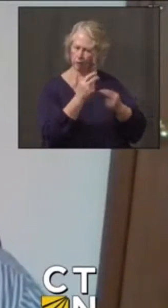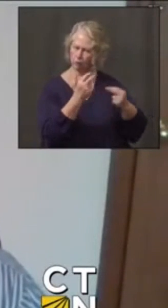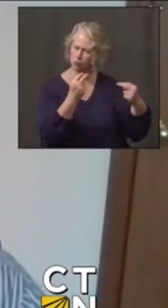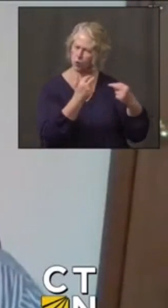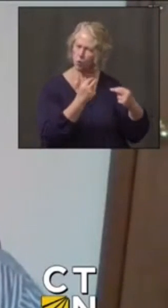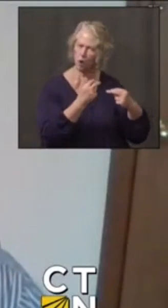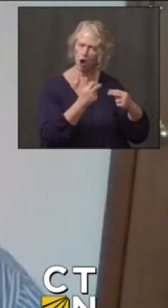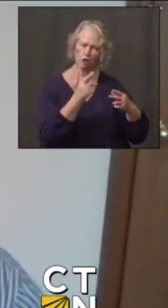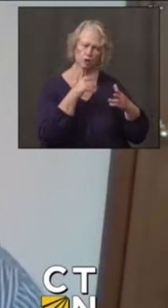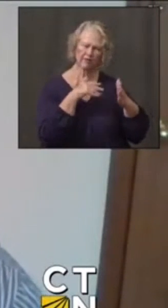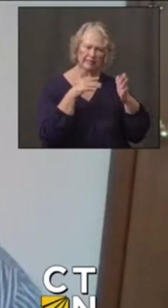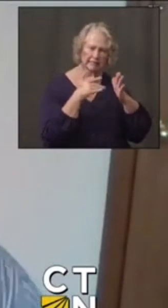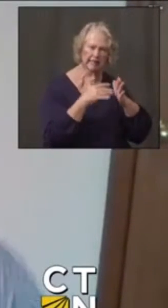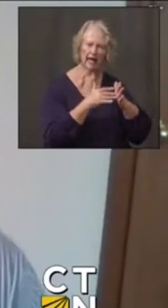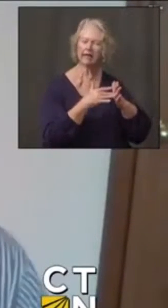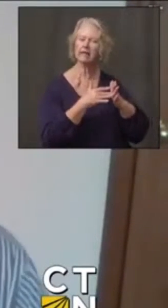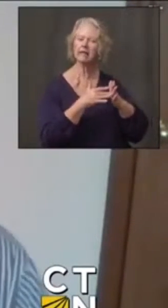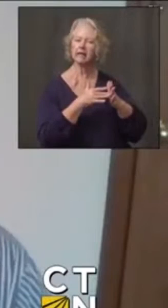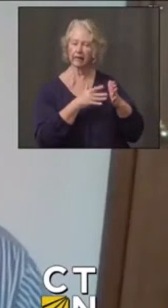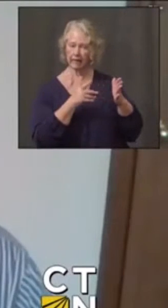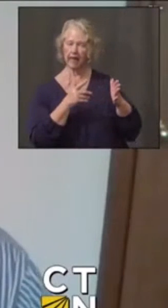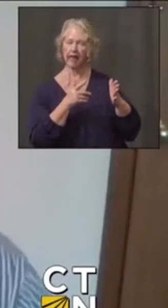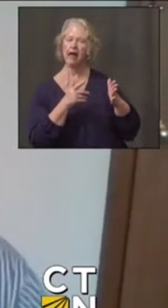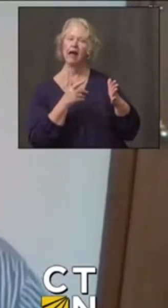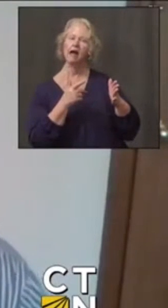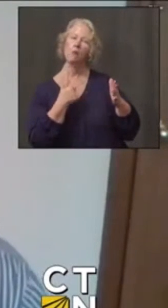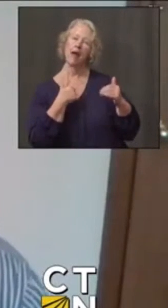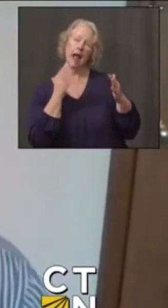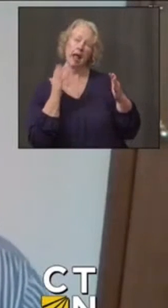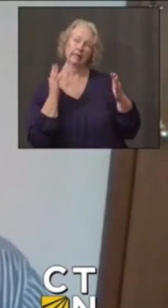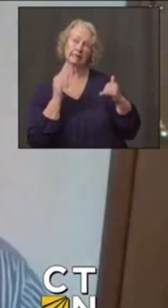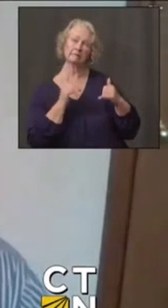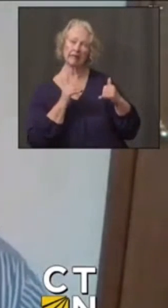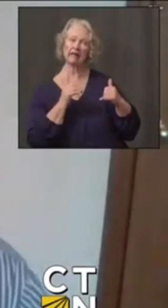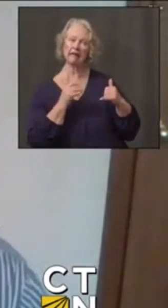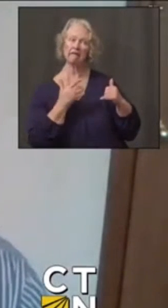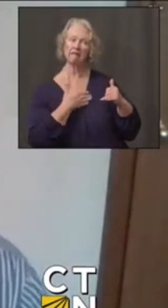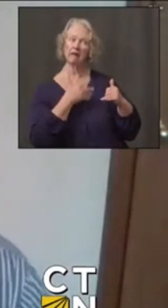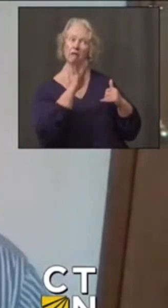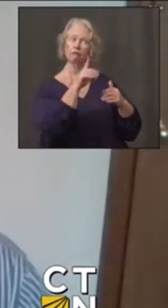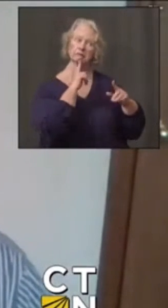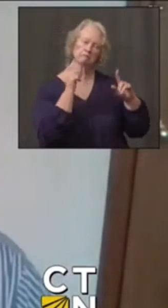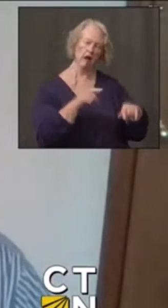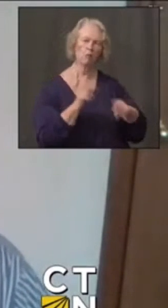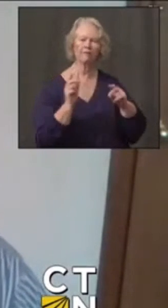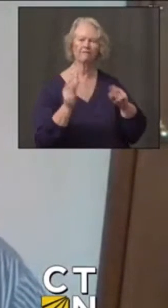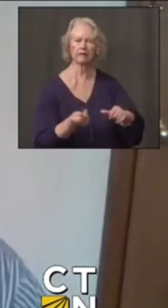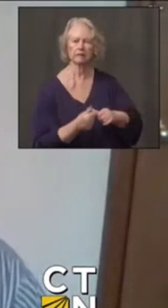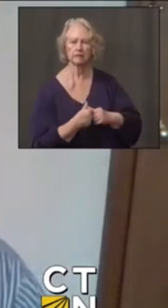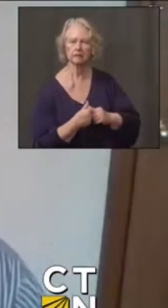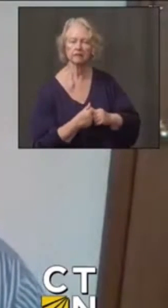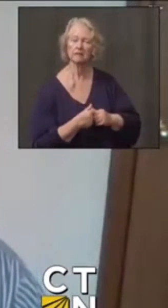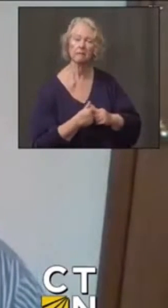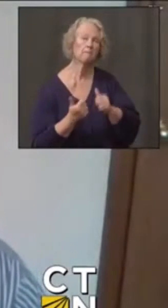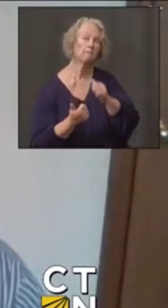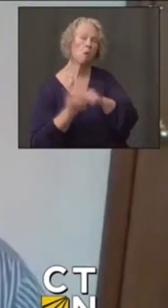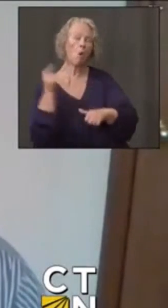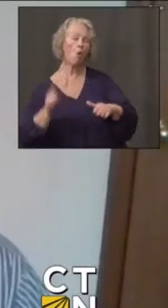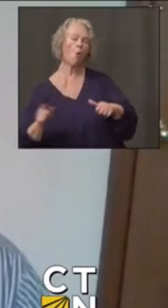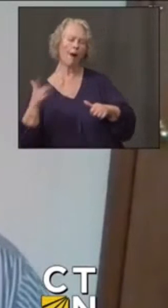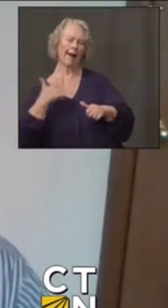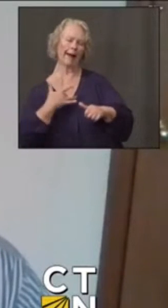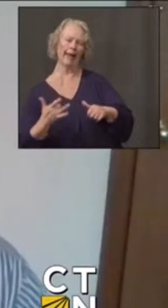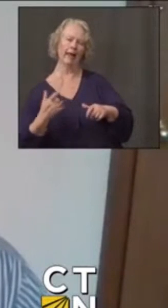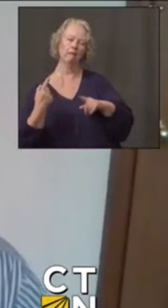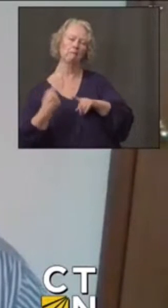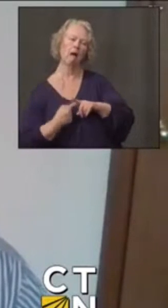studies going. So we would anticipate a rapid turnaround. Usually these things are many months for review.